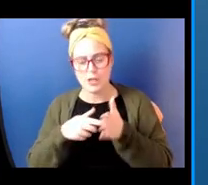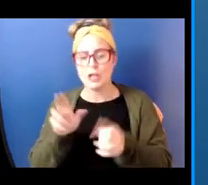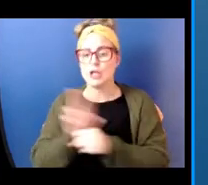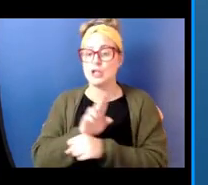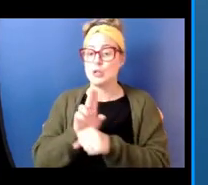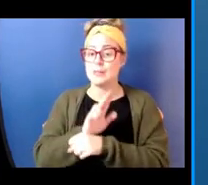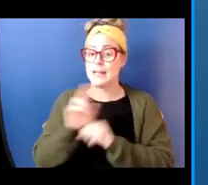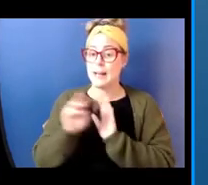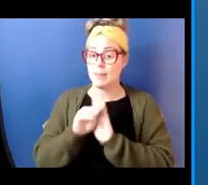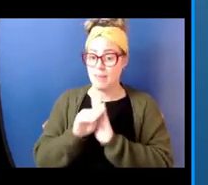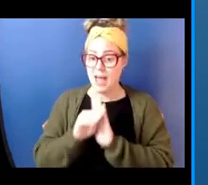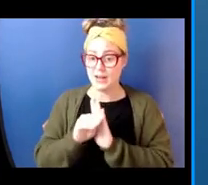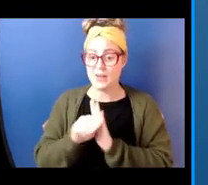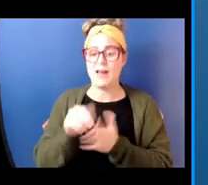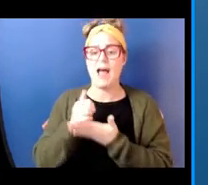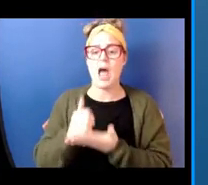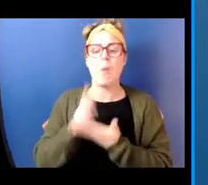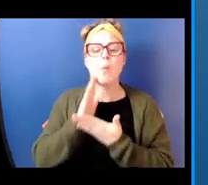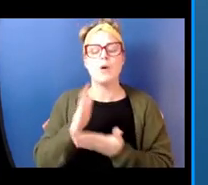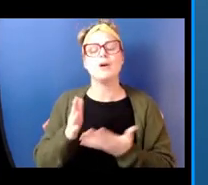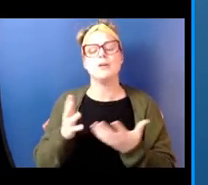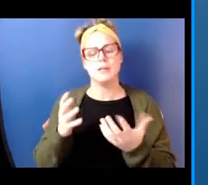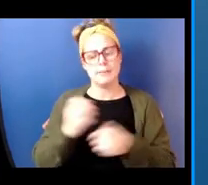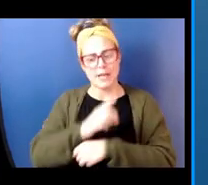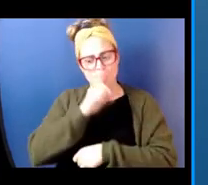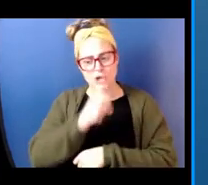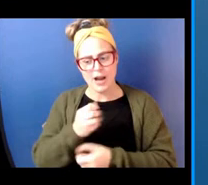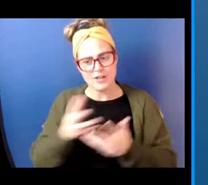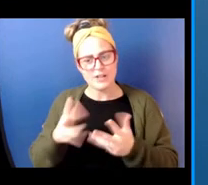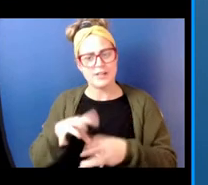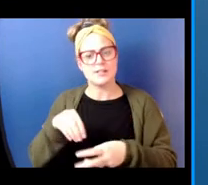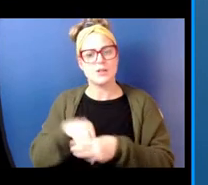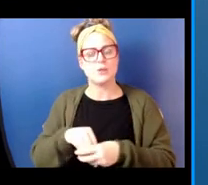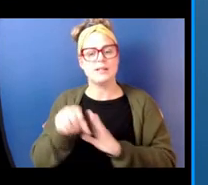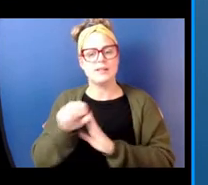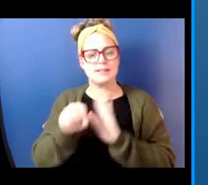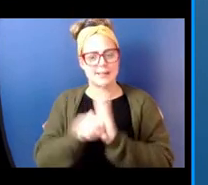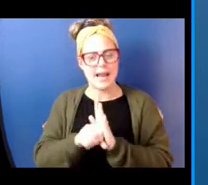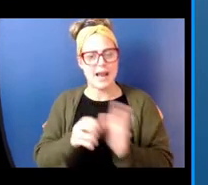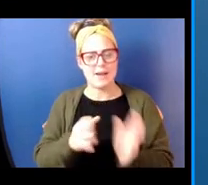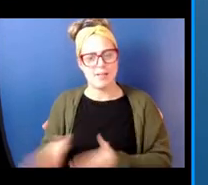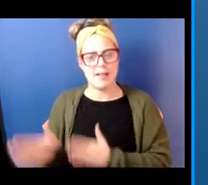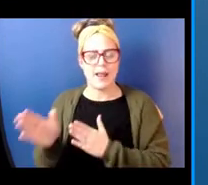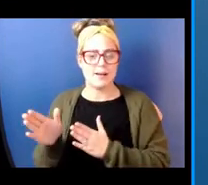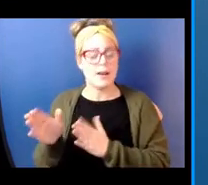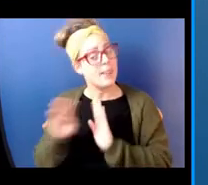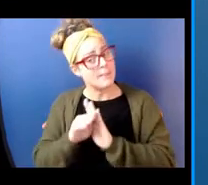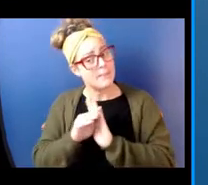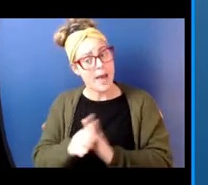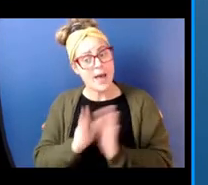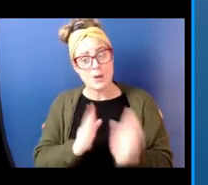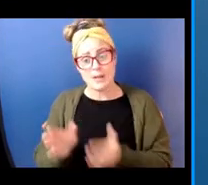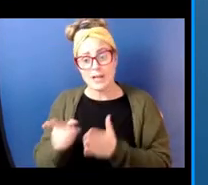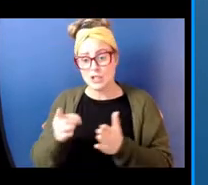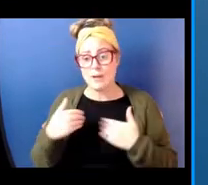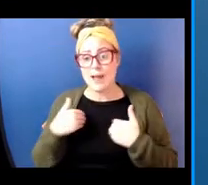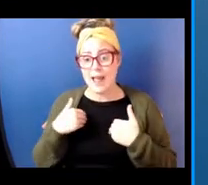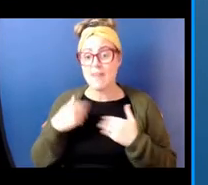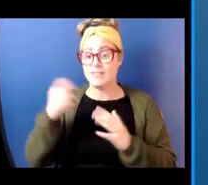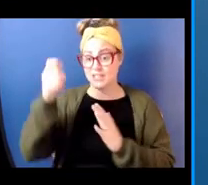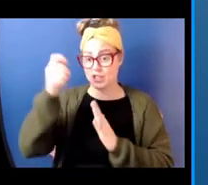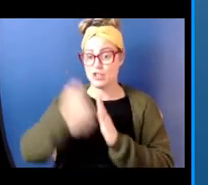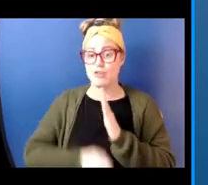helps make sure everything is included in the state plans the model plan you have is a draft